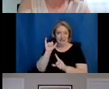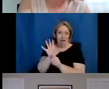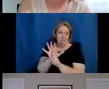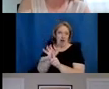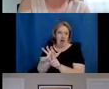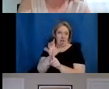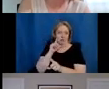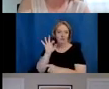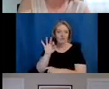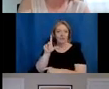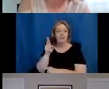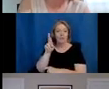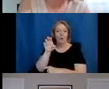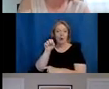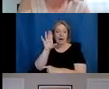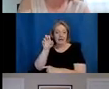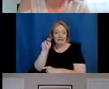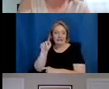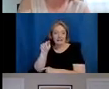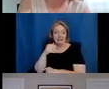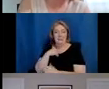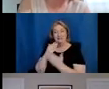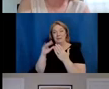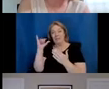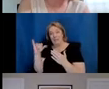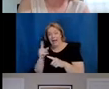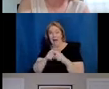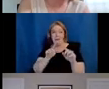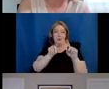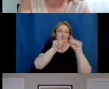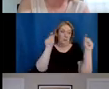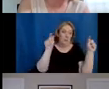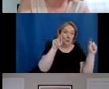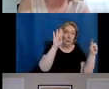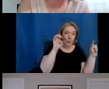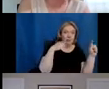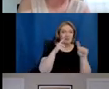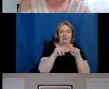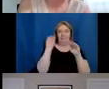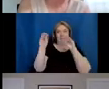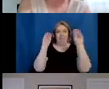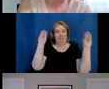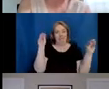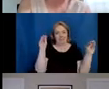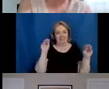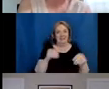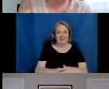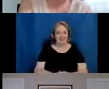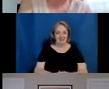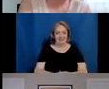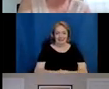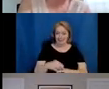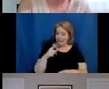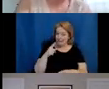have fluorescent bulbs and sort of fluorescent tubing in certain areas of the foundation as well. And those that still remains there.